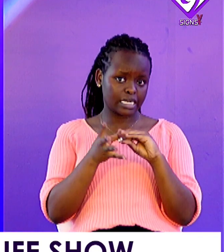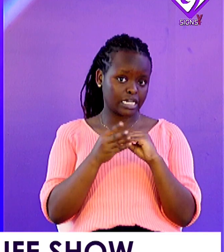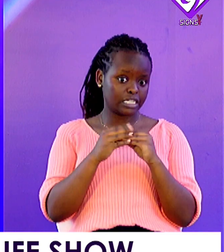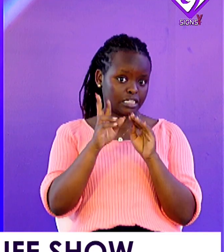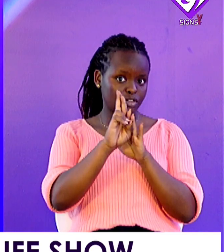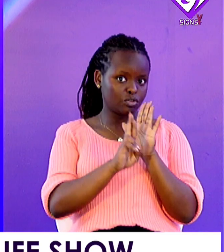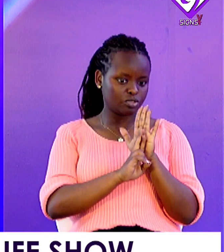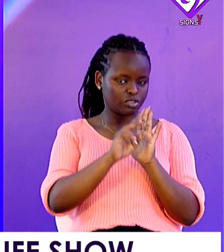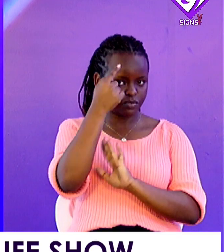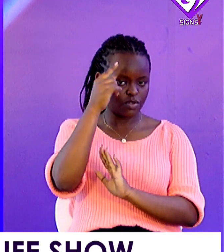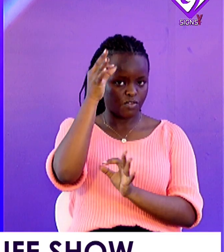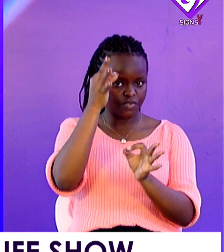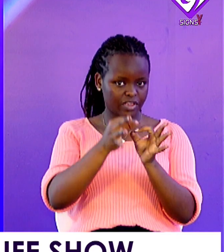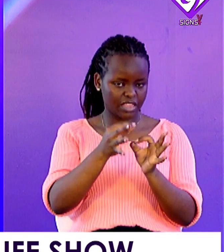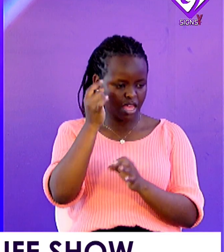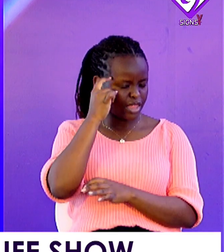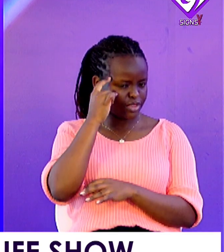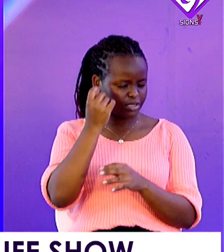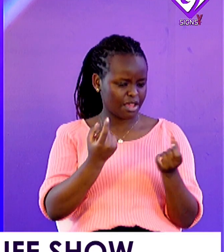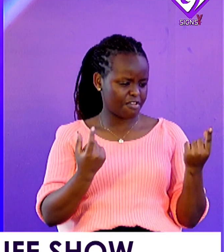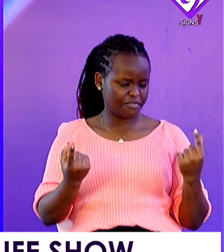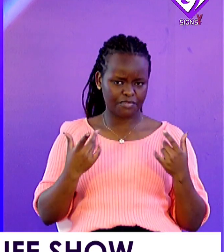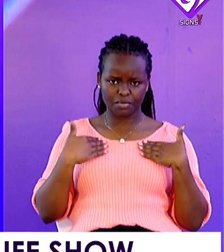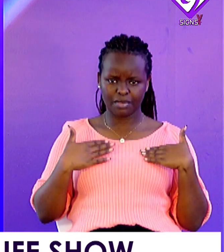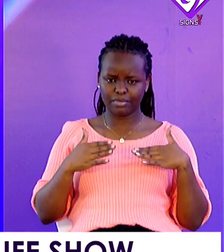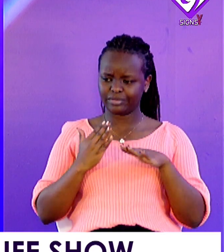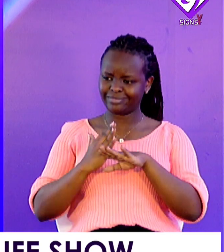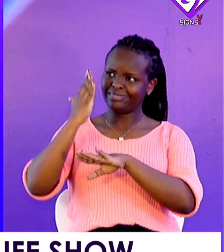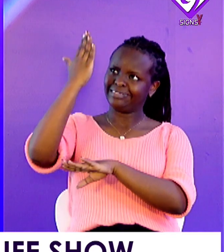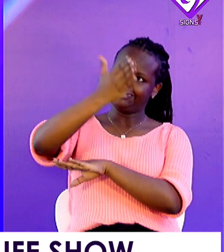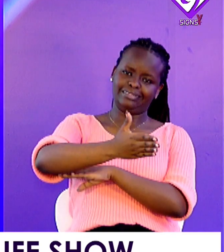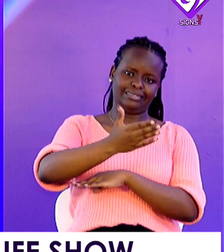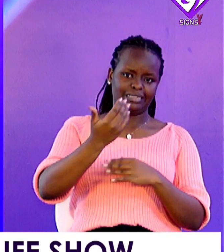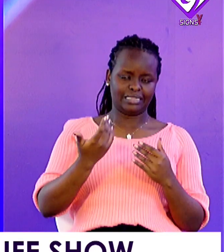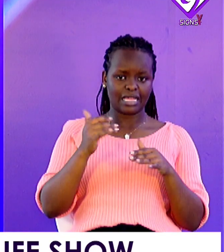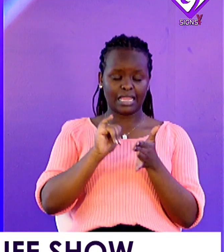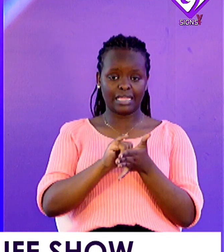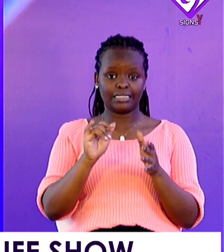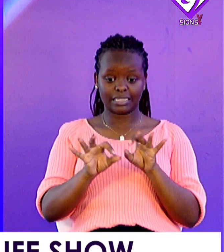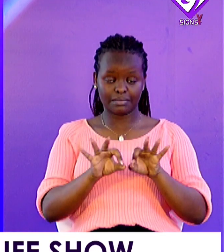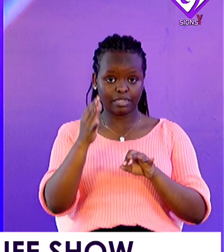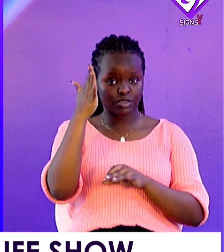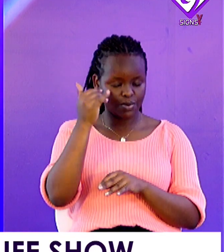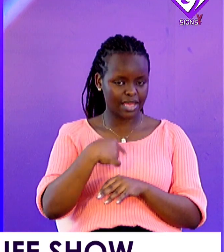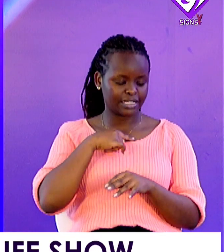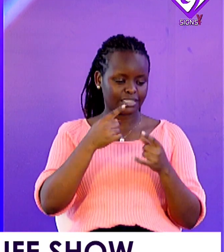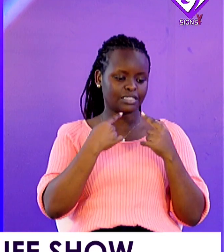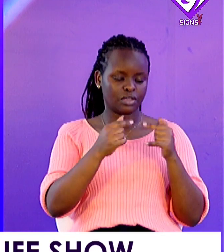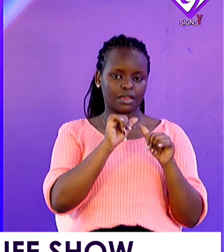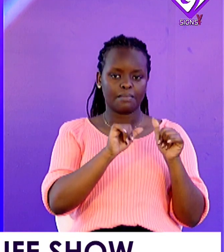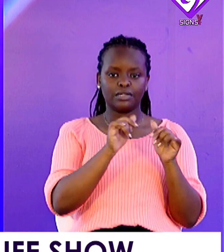the faith, because they thought a few people had gone overboard. And that explains why we are talking about this topic